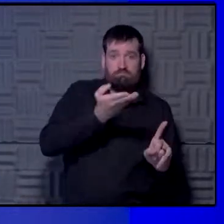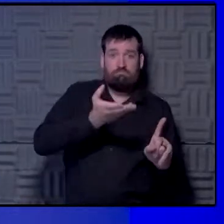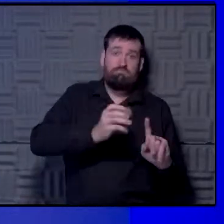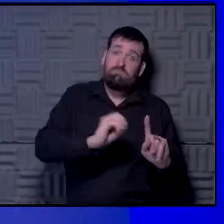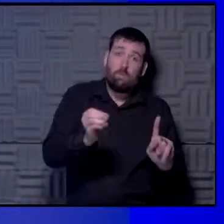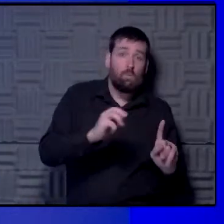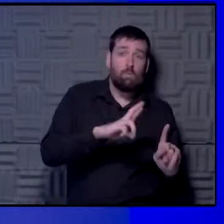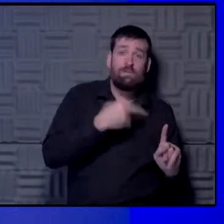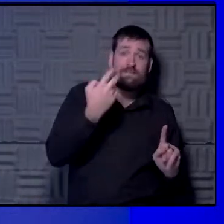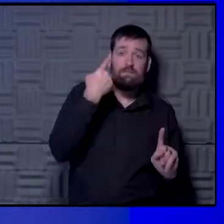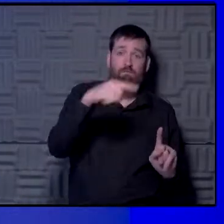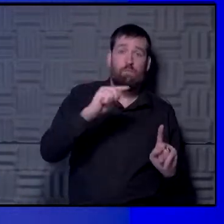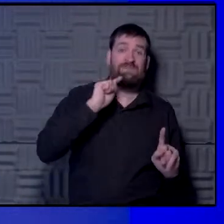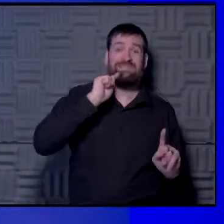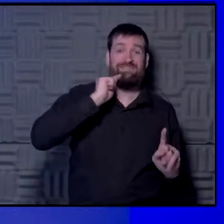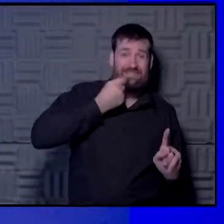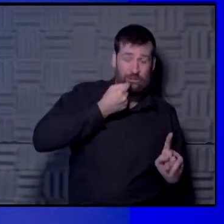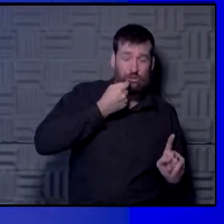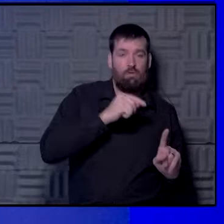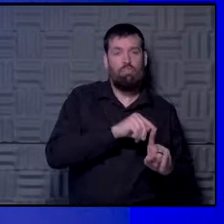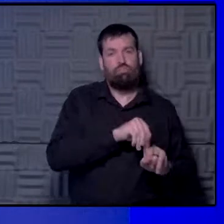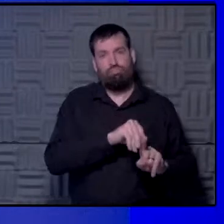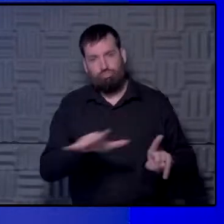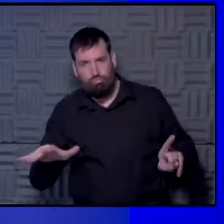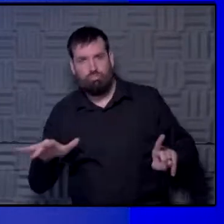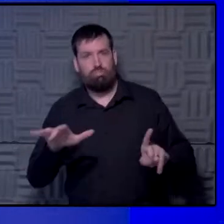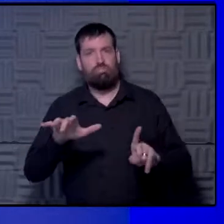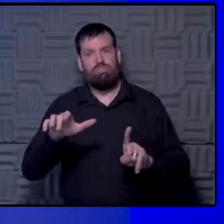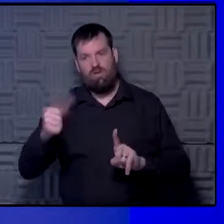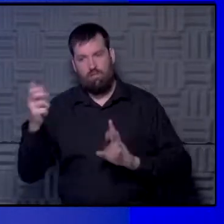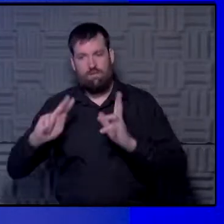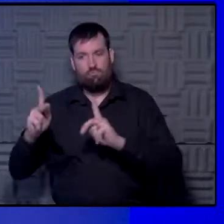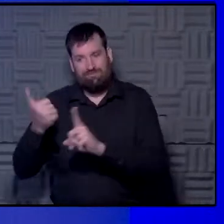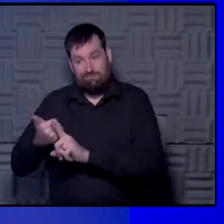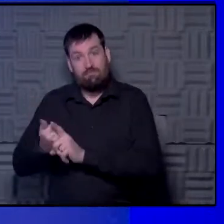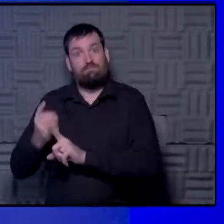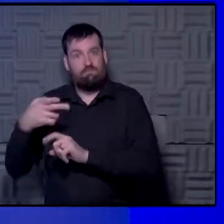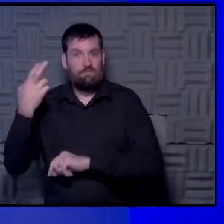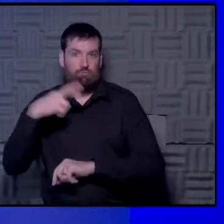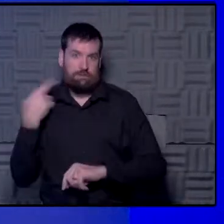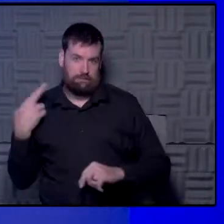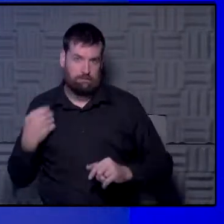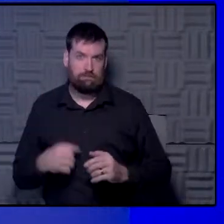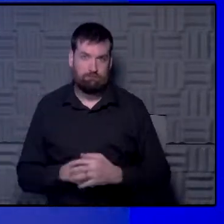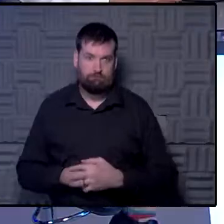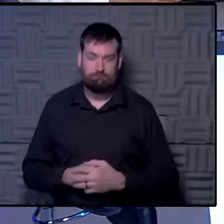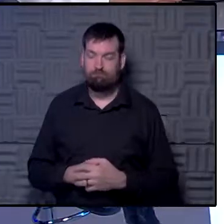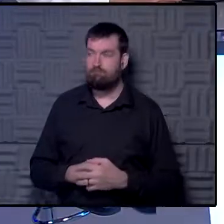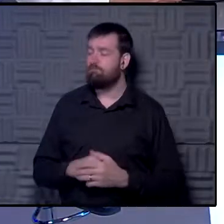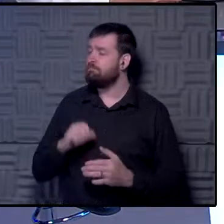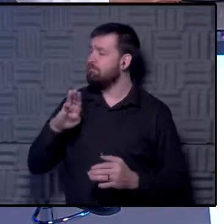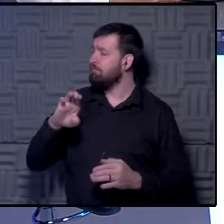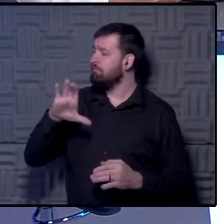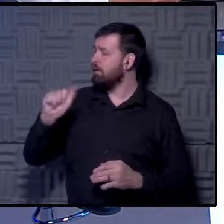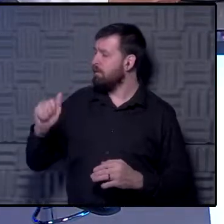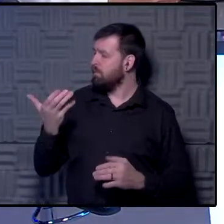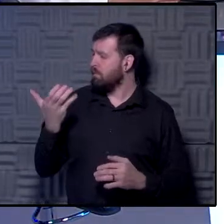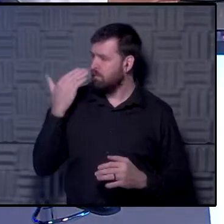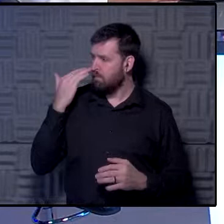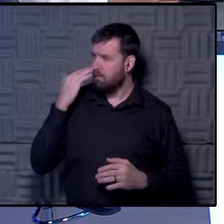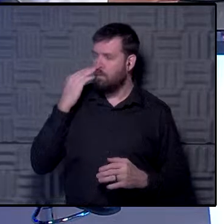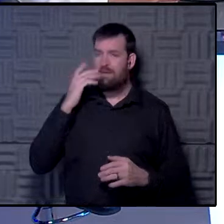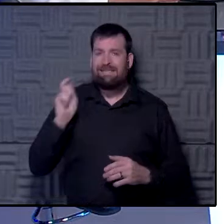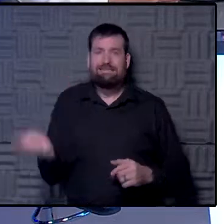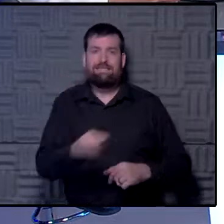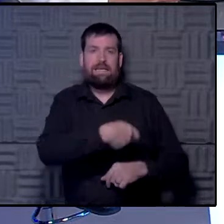risk for severe illness, it easily spreads from that individual to those other vulnerable populations. Becca's wanting to know, our tennis club